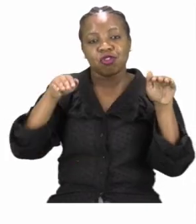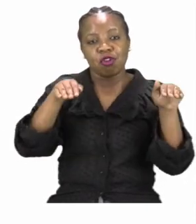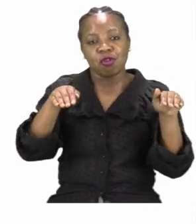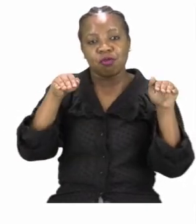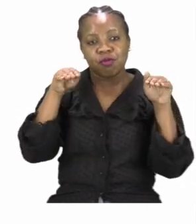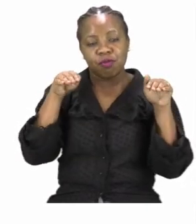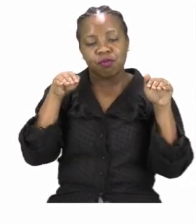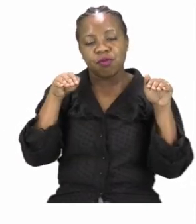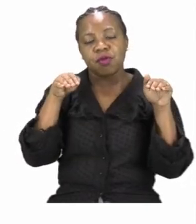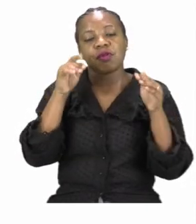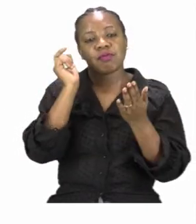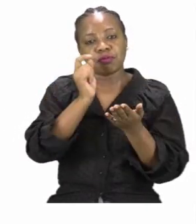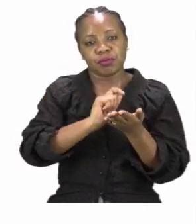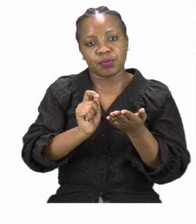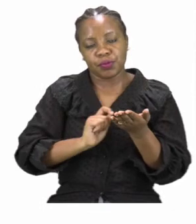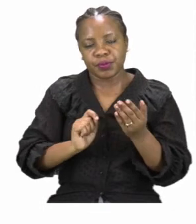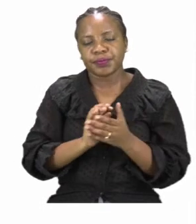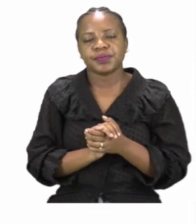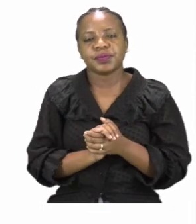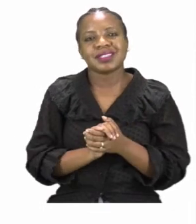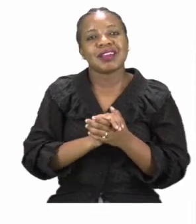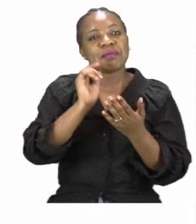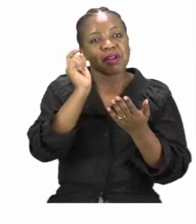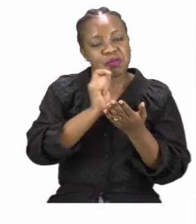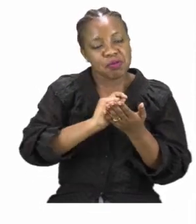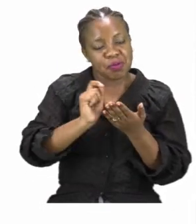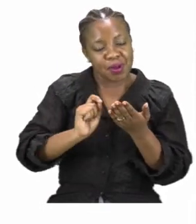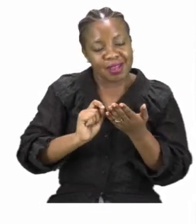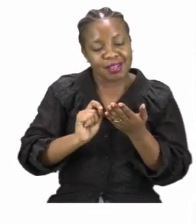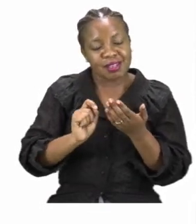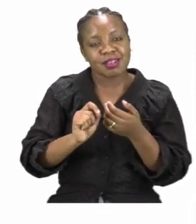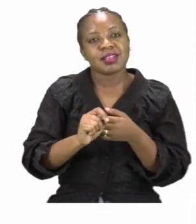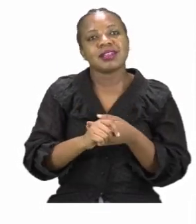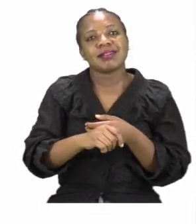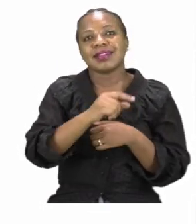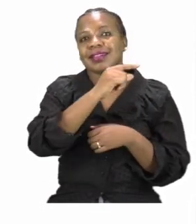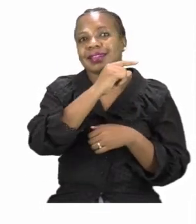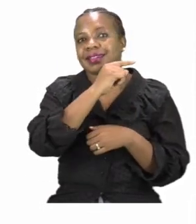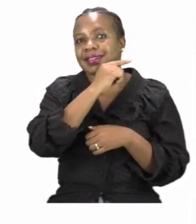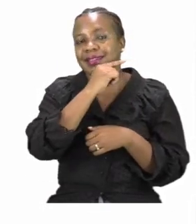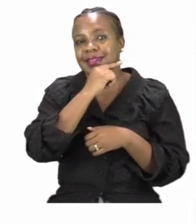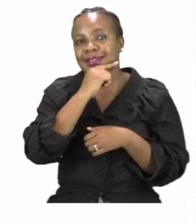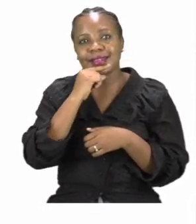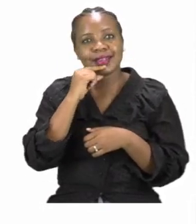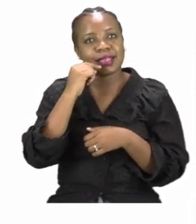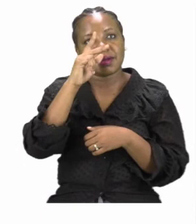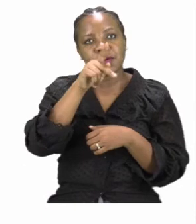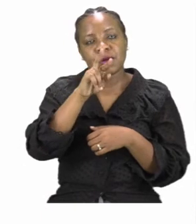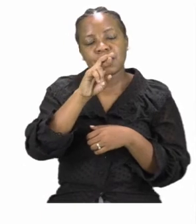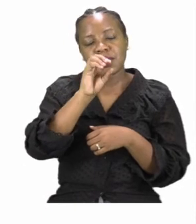Write down the proper names of the elements in the national coat of arms.